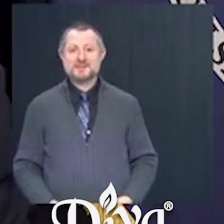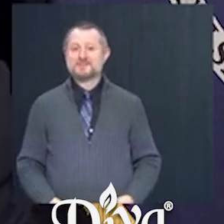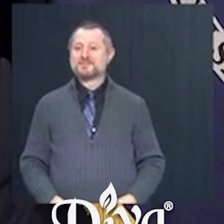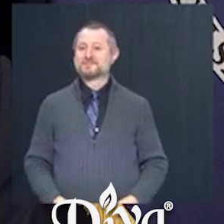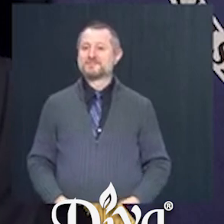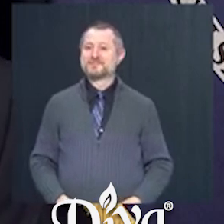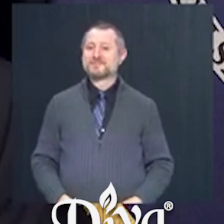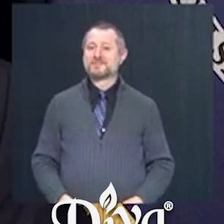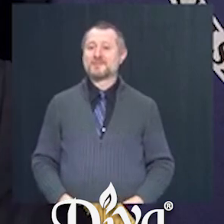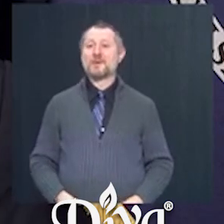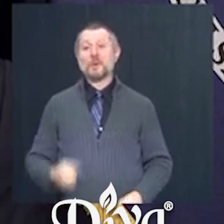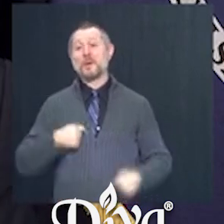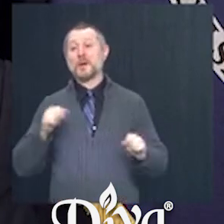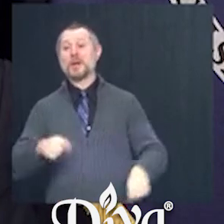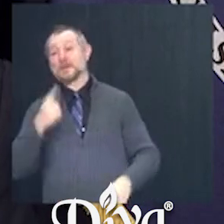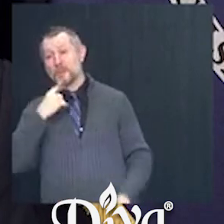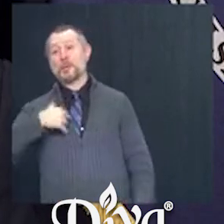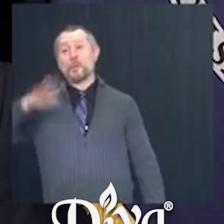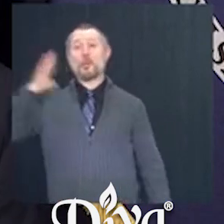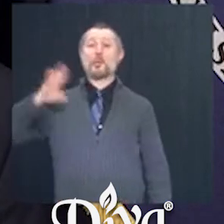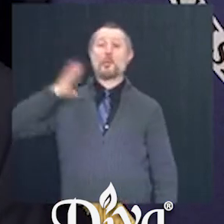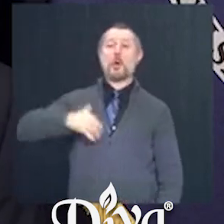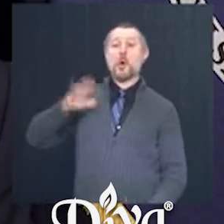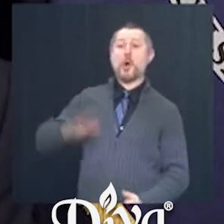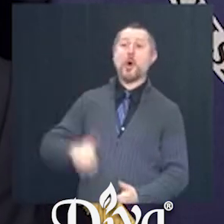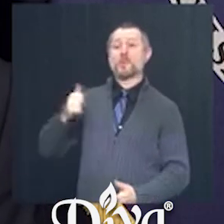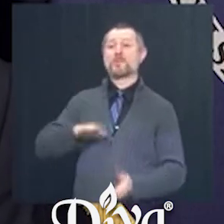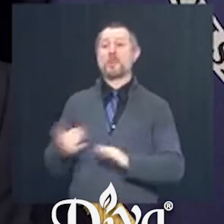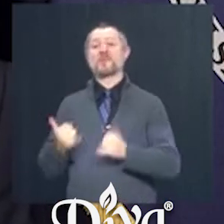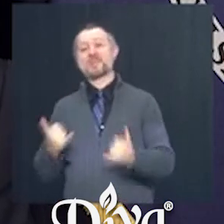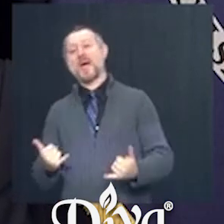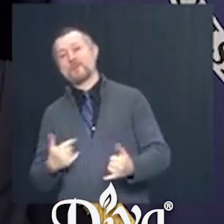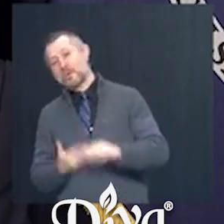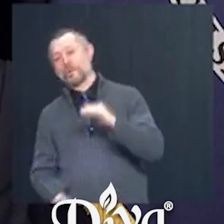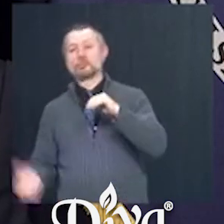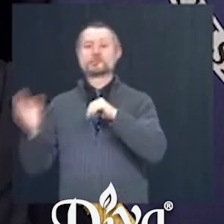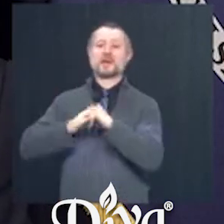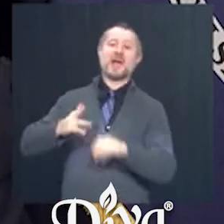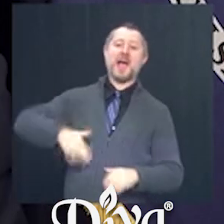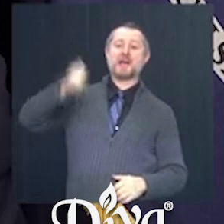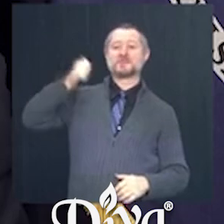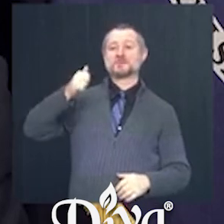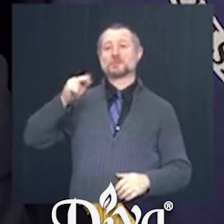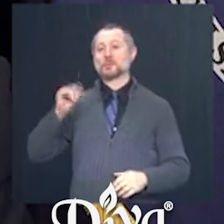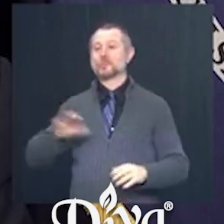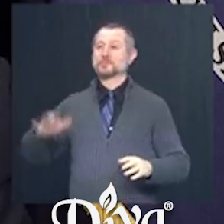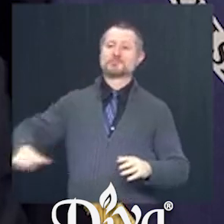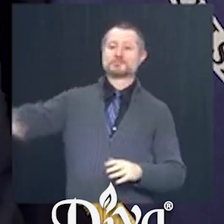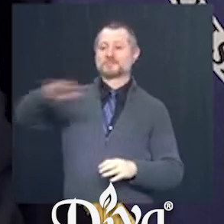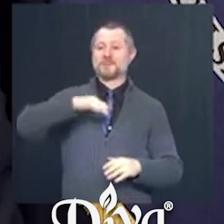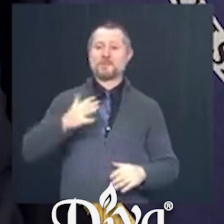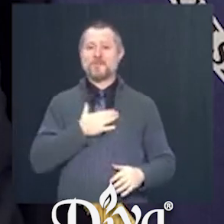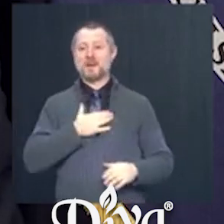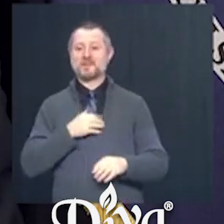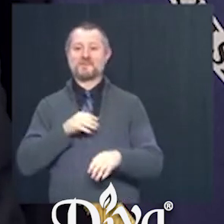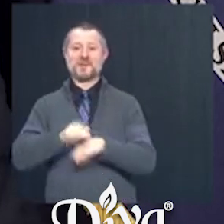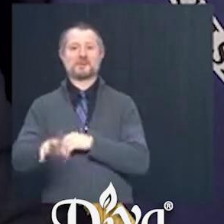from the lowest death rate in the city to the highest death rate in the city because of my